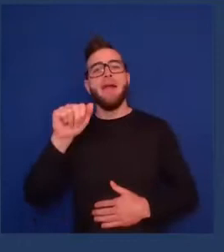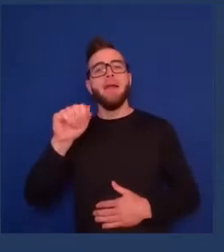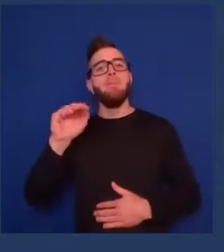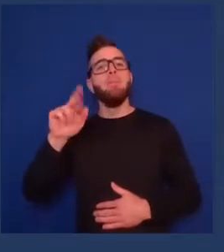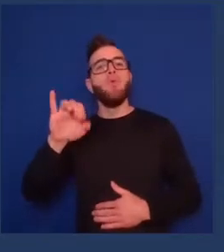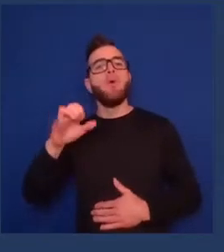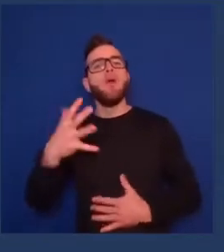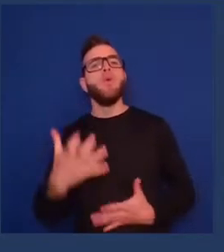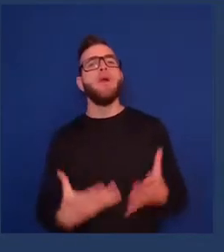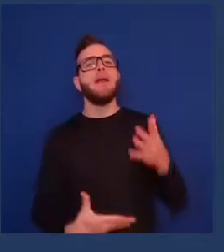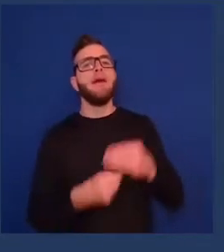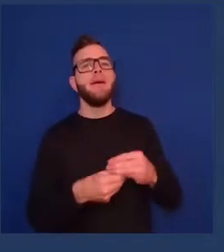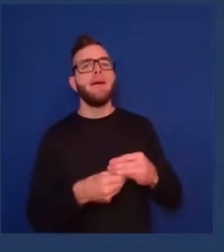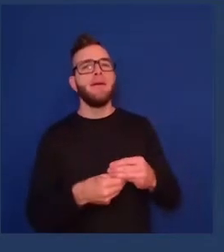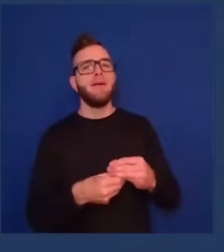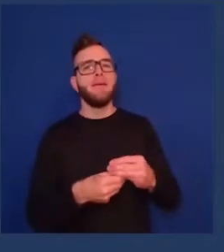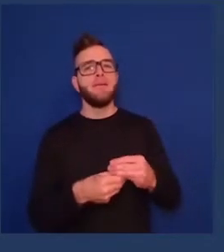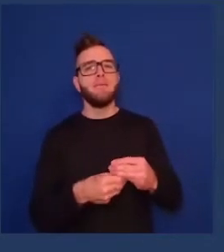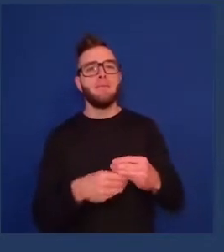is very, very.